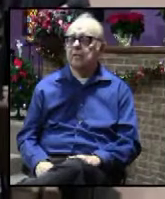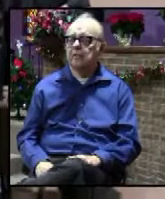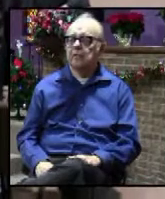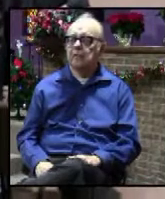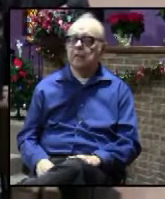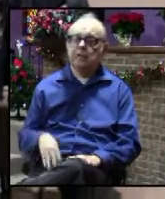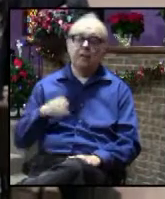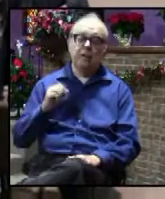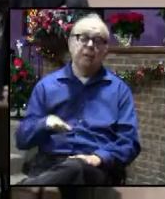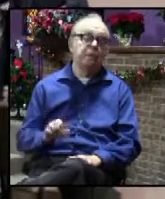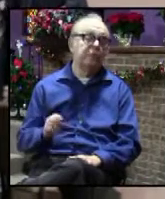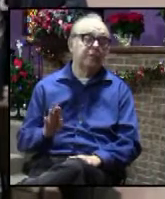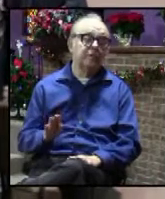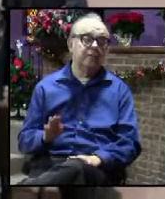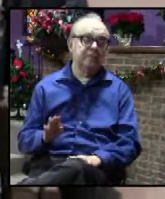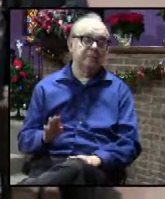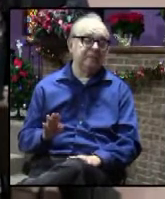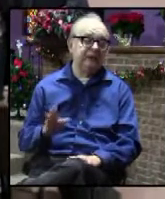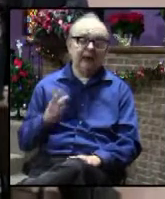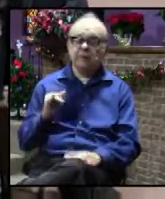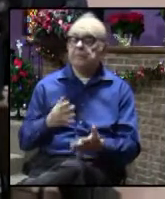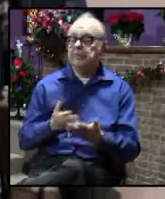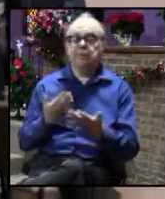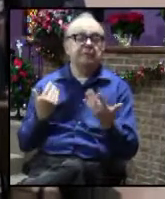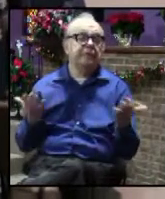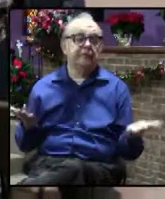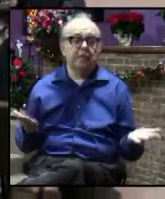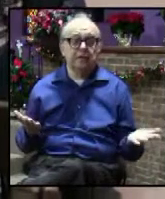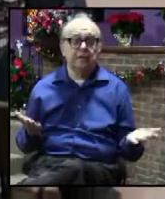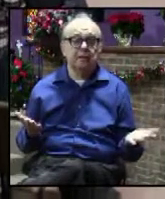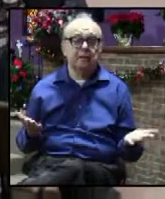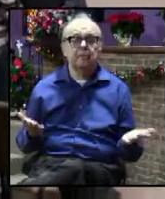You lose a job, been there, done that one.